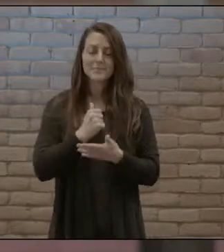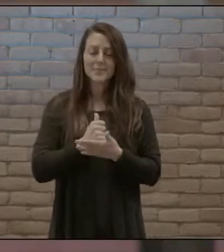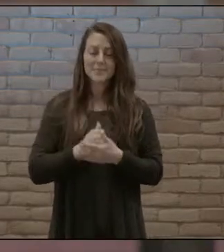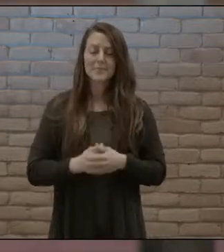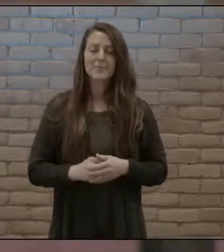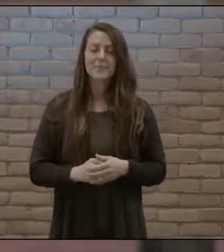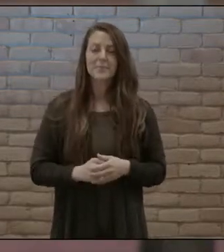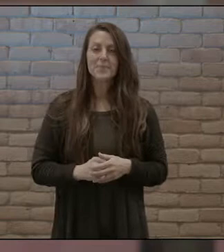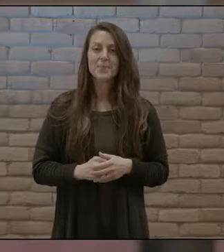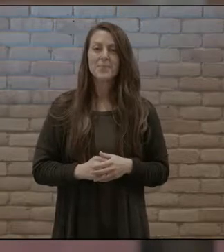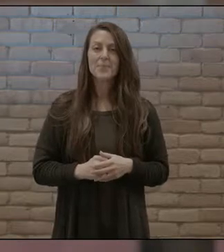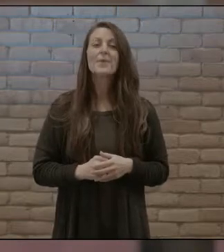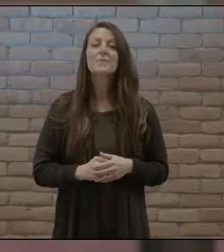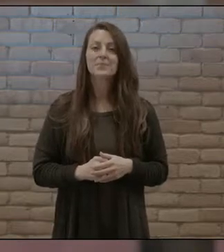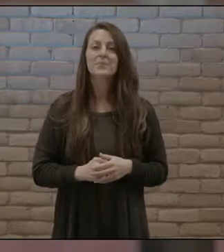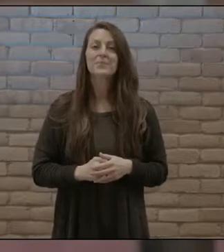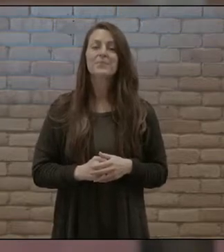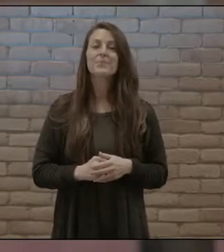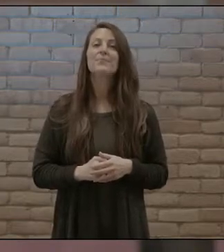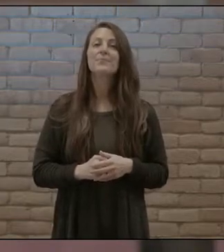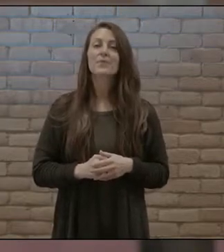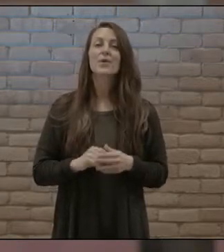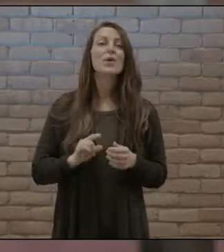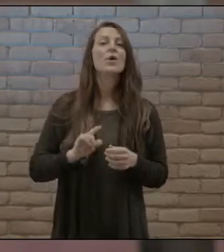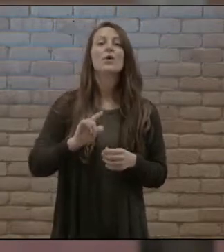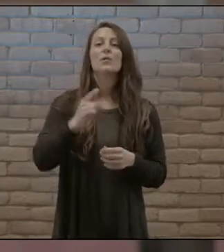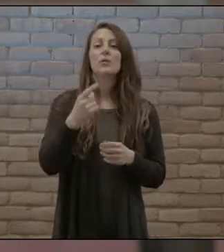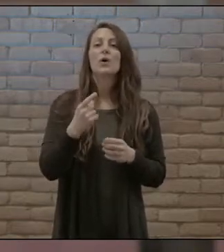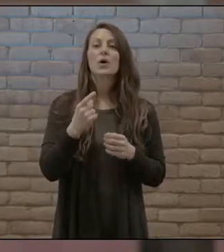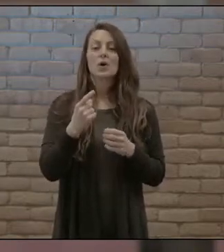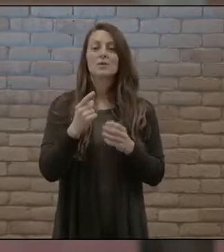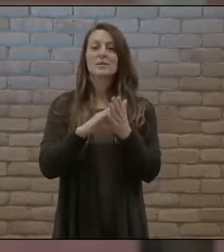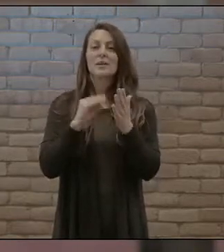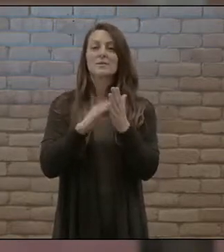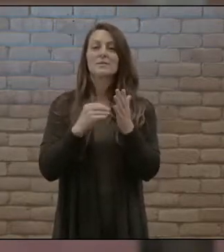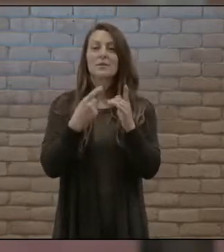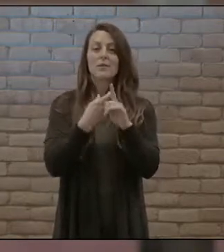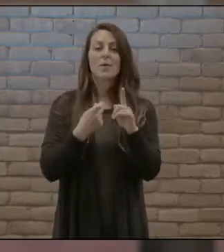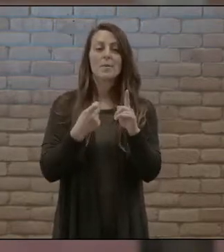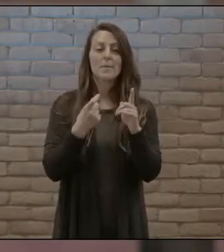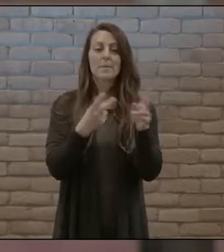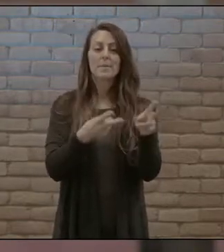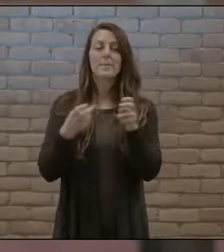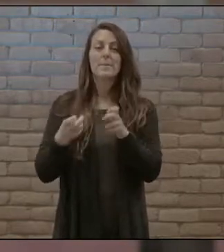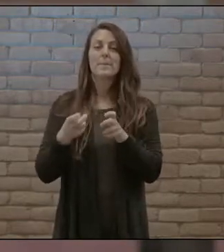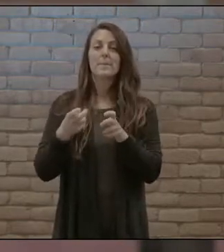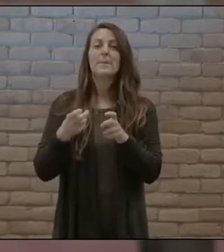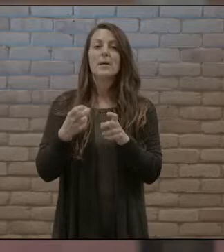Amen. Our lesson today, our first lesson, comes from the Gospel of Luke.